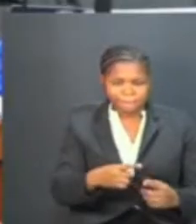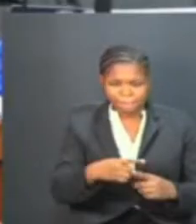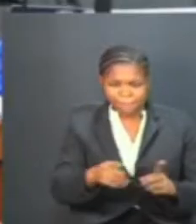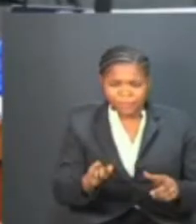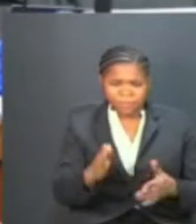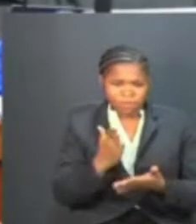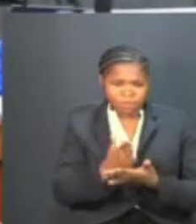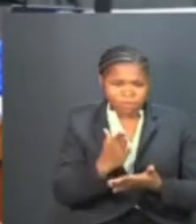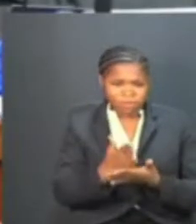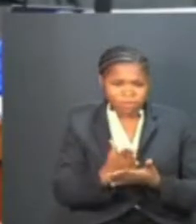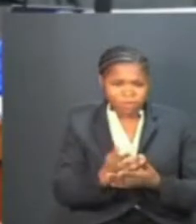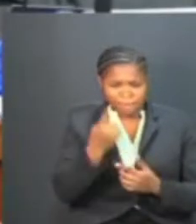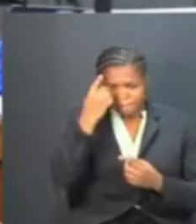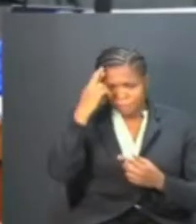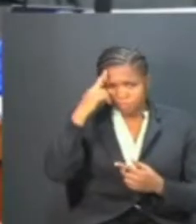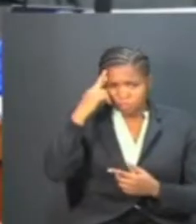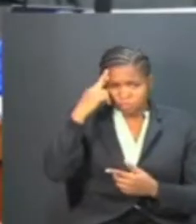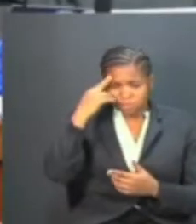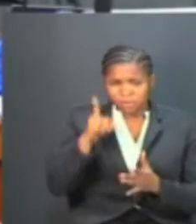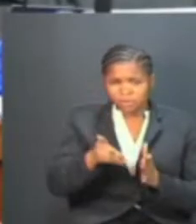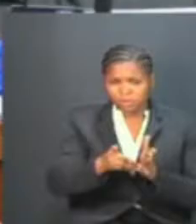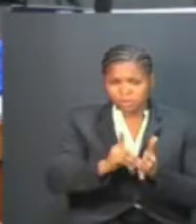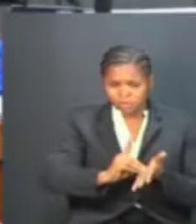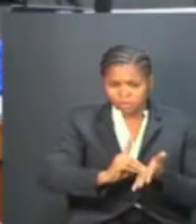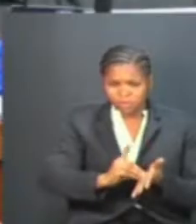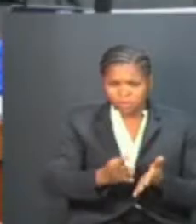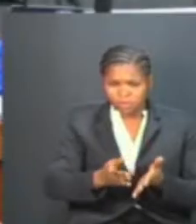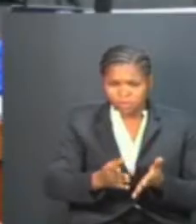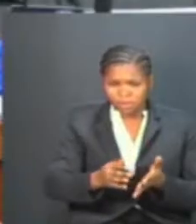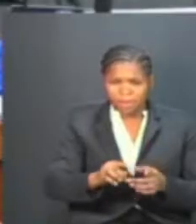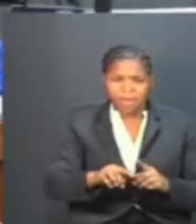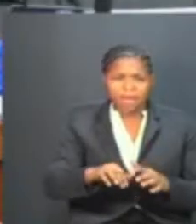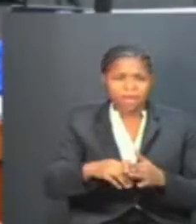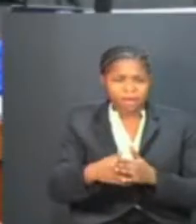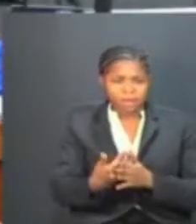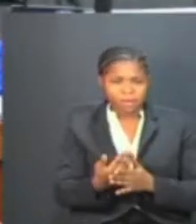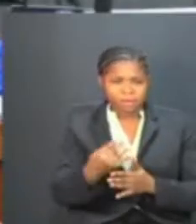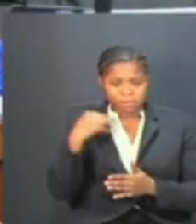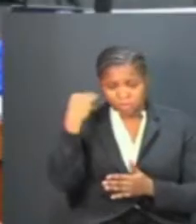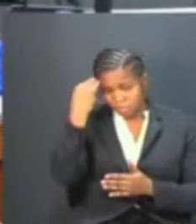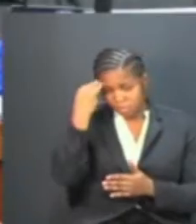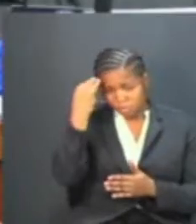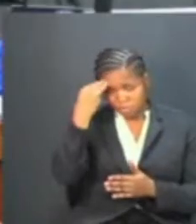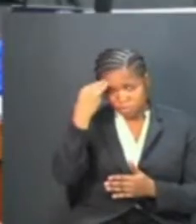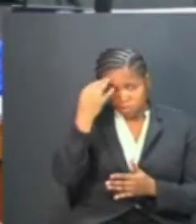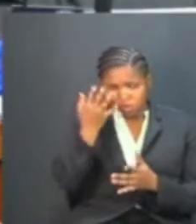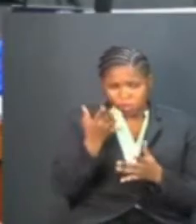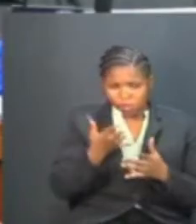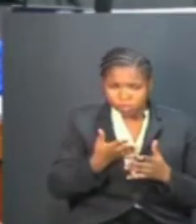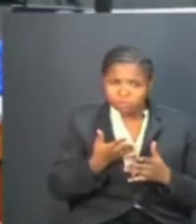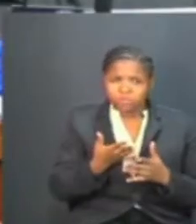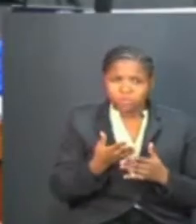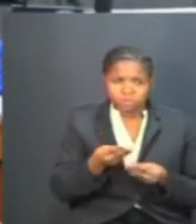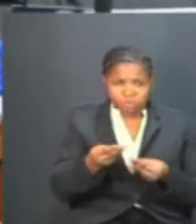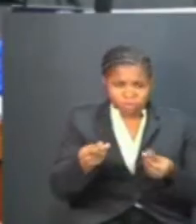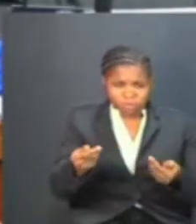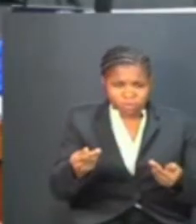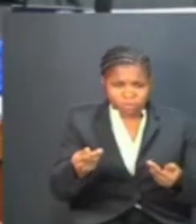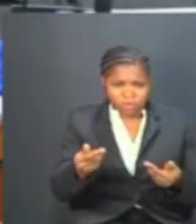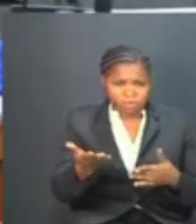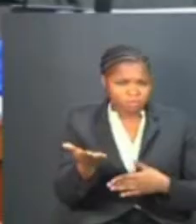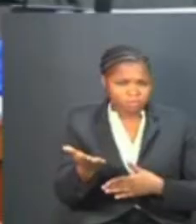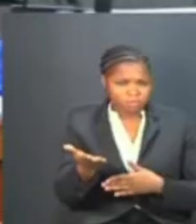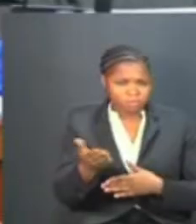IPCs. How does the ministry reconcile this Auditor General's report with the current response you gave